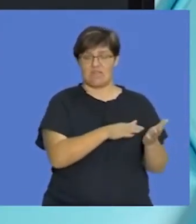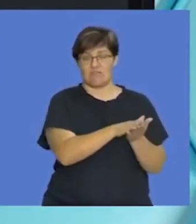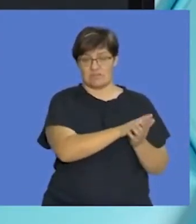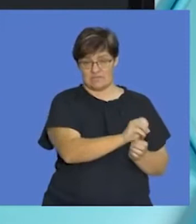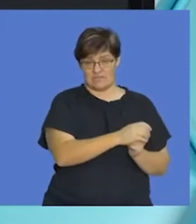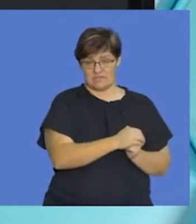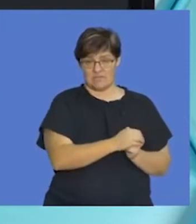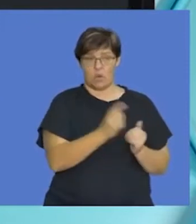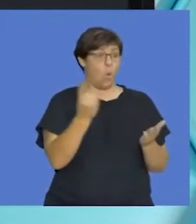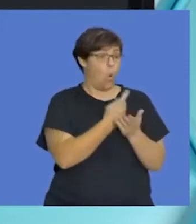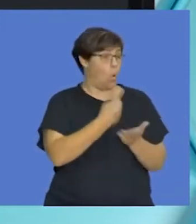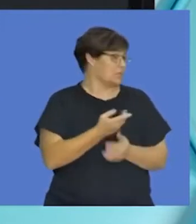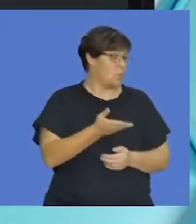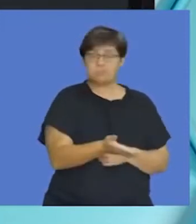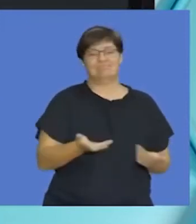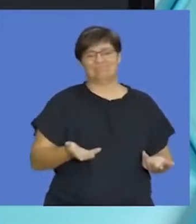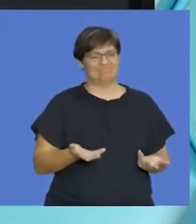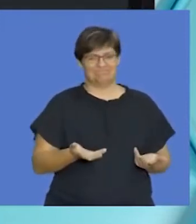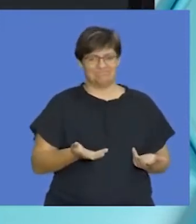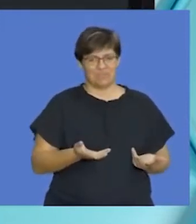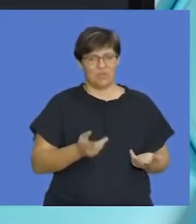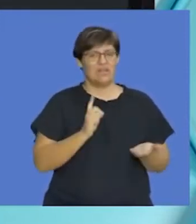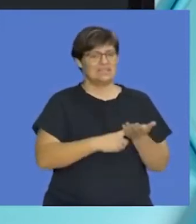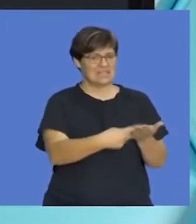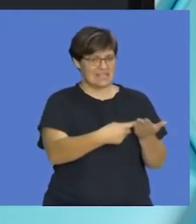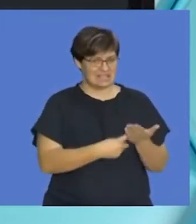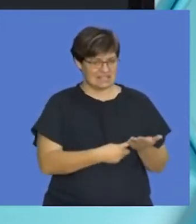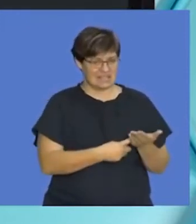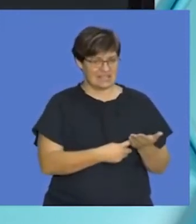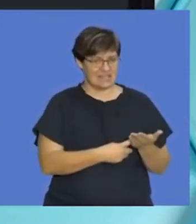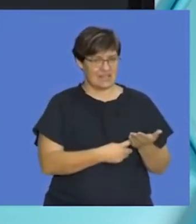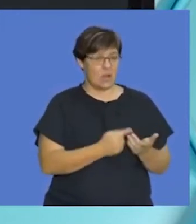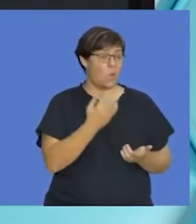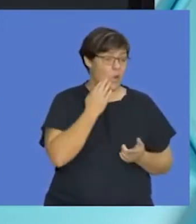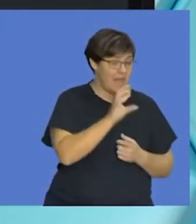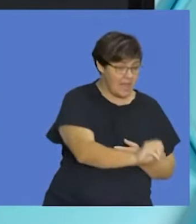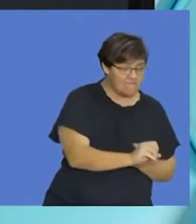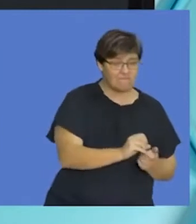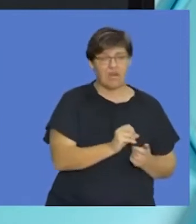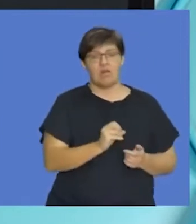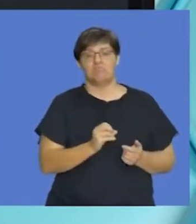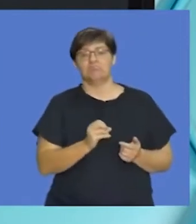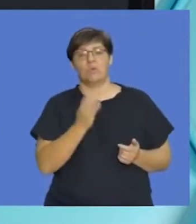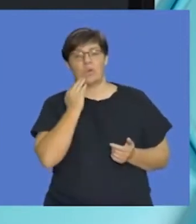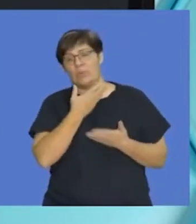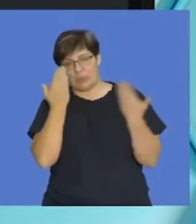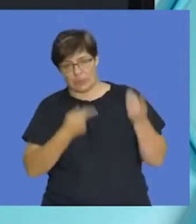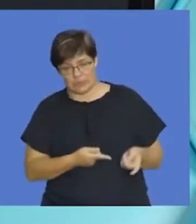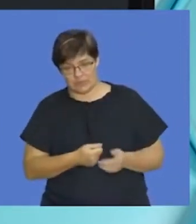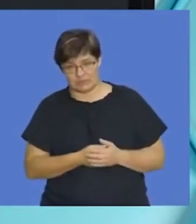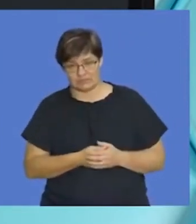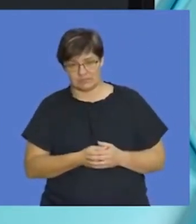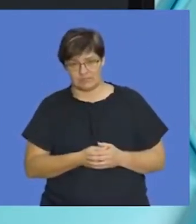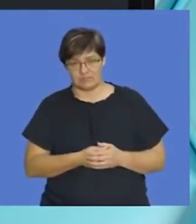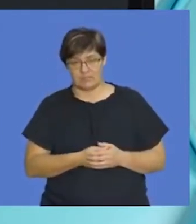there isn't always static friction. We're going to talk about where there is and where there isn't. As soon as an